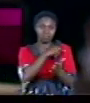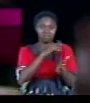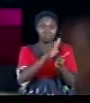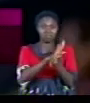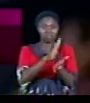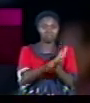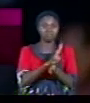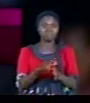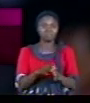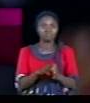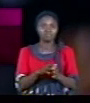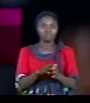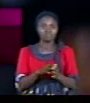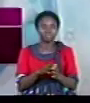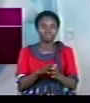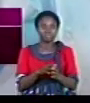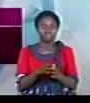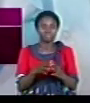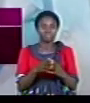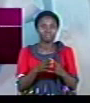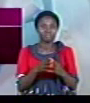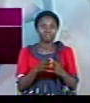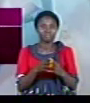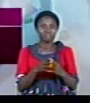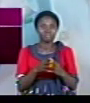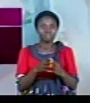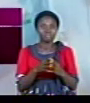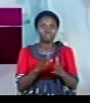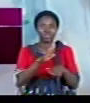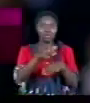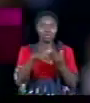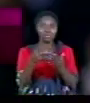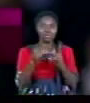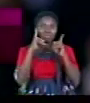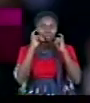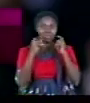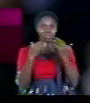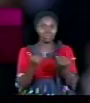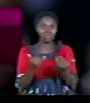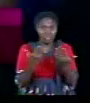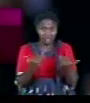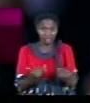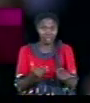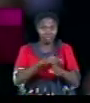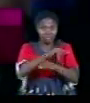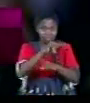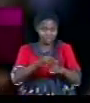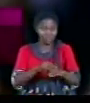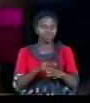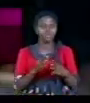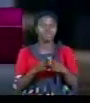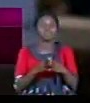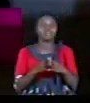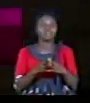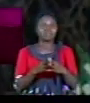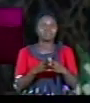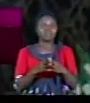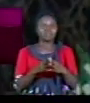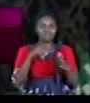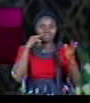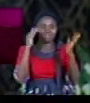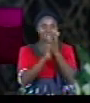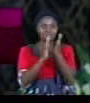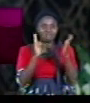the serum, urea, and creatinine, all the tests here are normal. Praise the Lord. Amen. Amen. She's